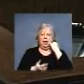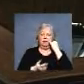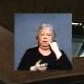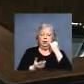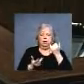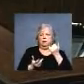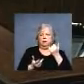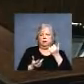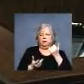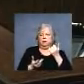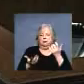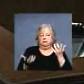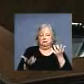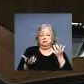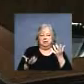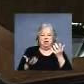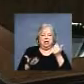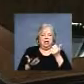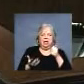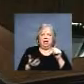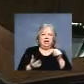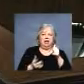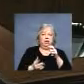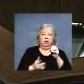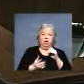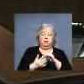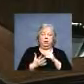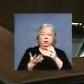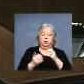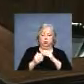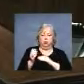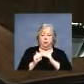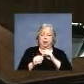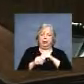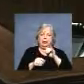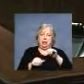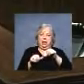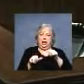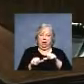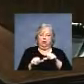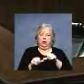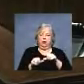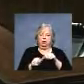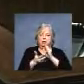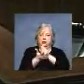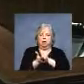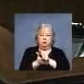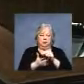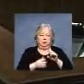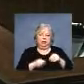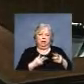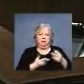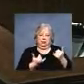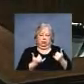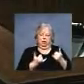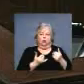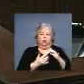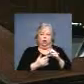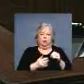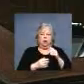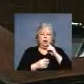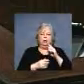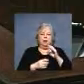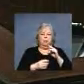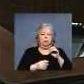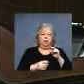monopoly, which is neither here nor there from that standpoint. But the other part of it is there are traffic considerations and a lot of things